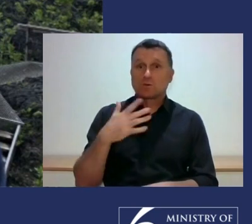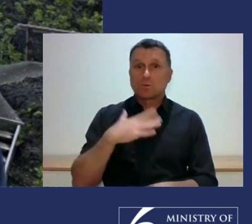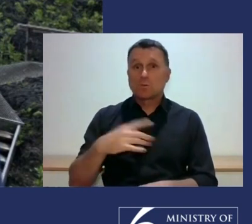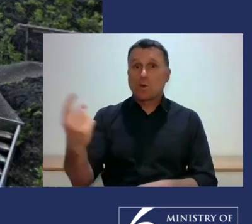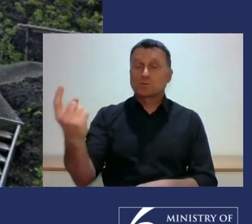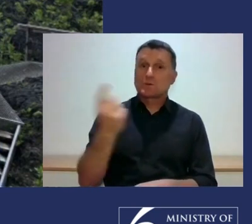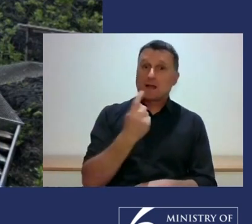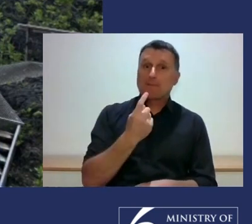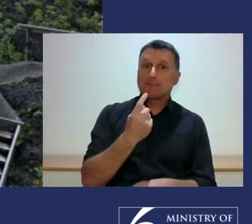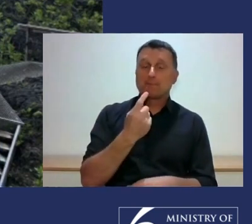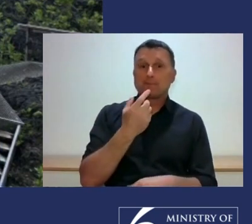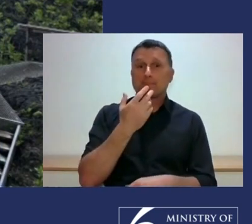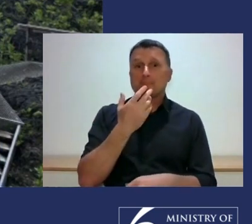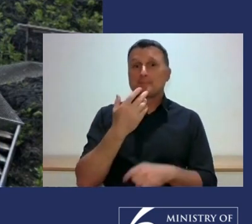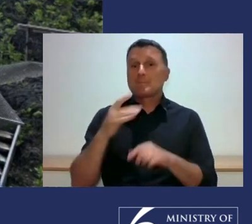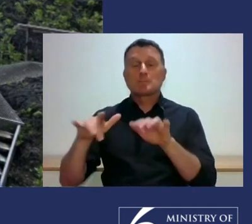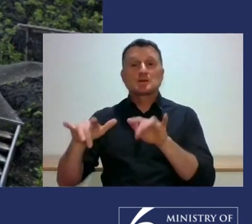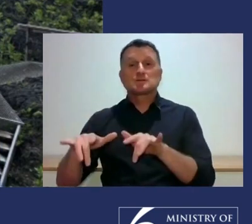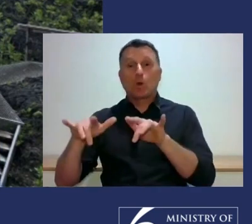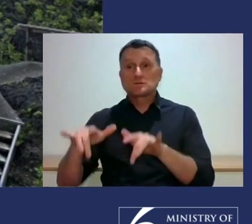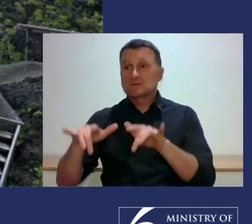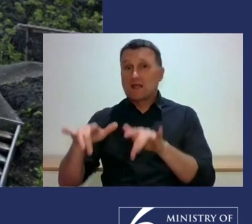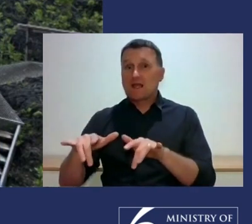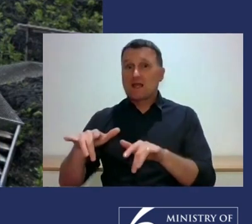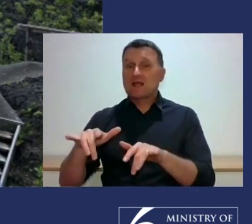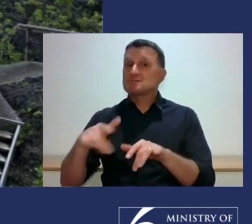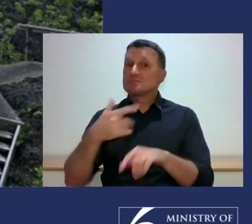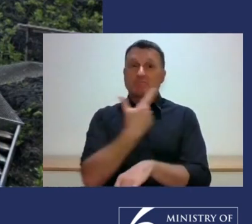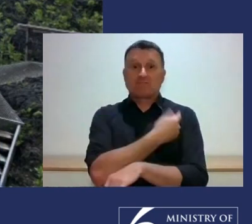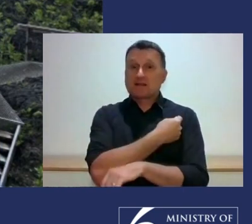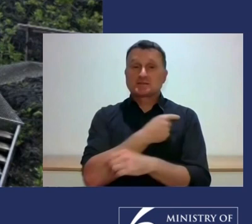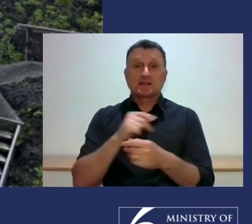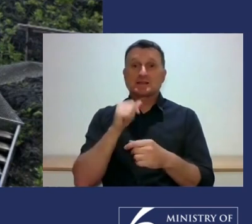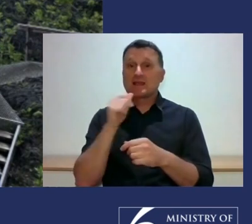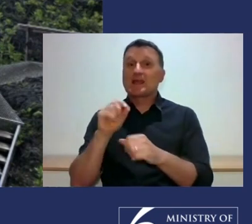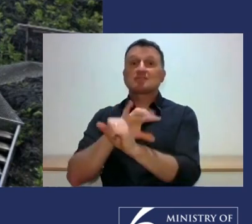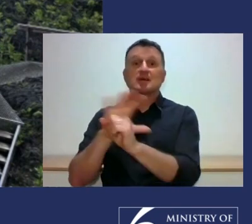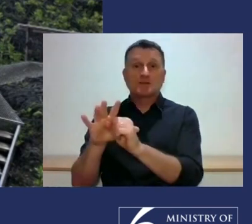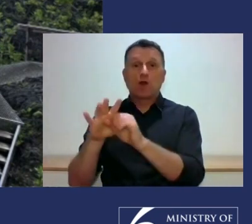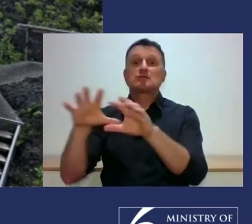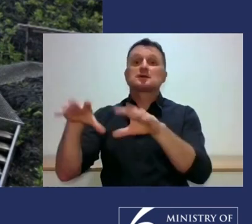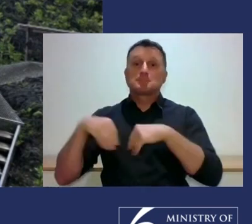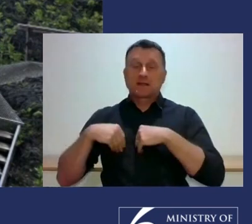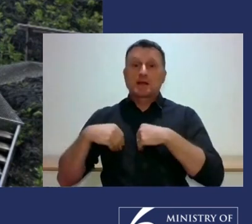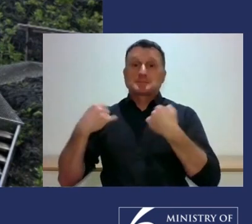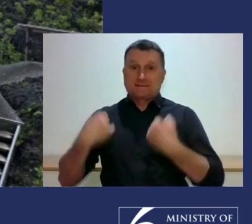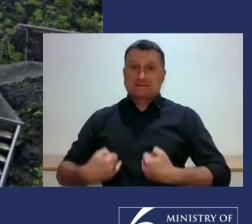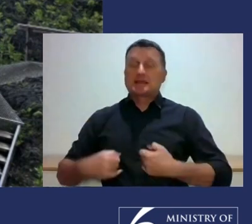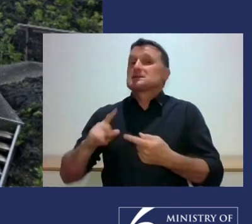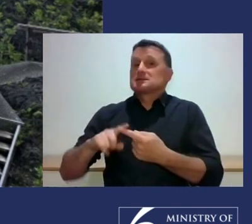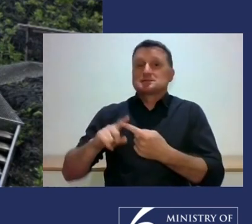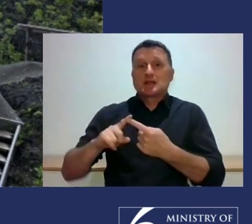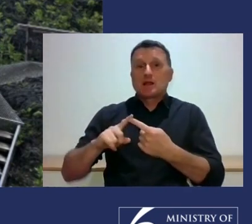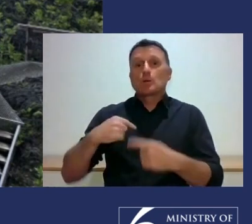great. But even if you are not vaccinated and you get COVID, we still would look after you, you know, just like anybody